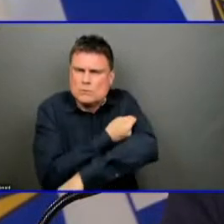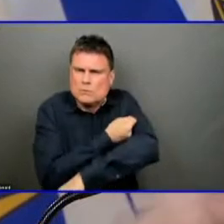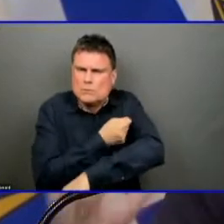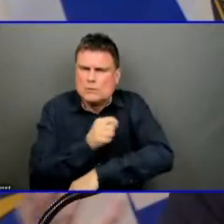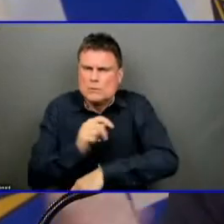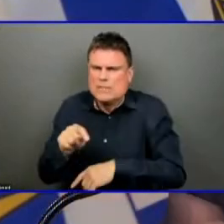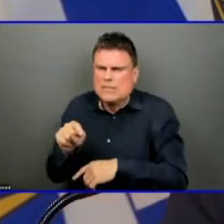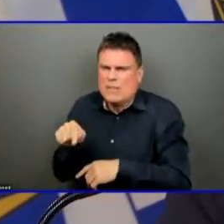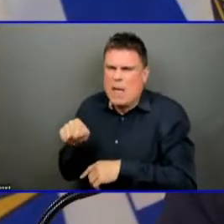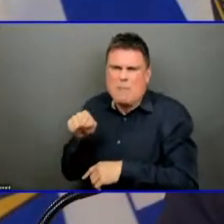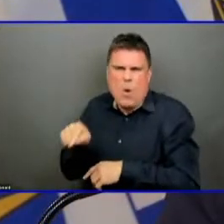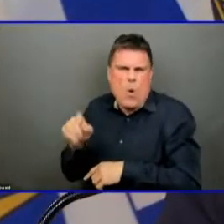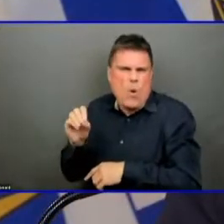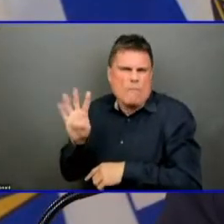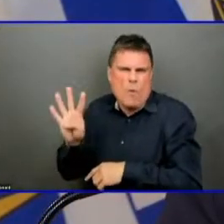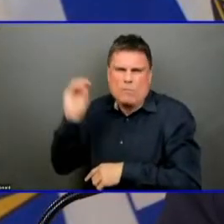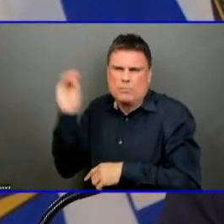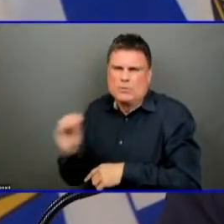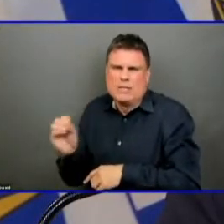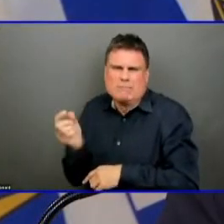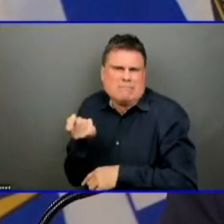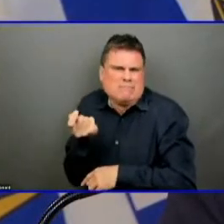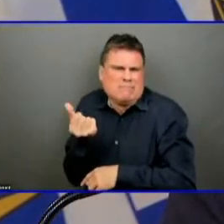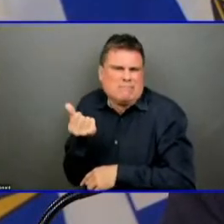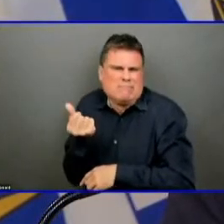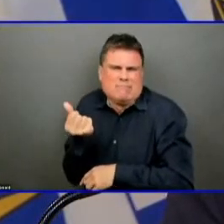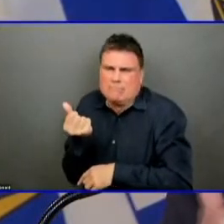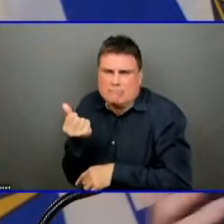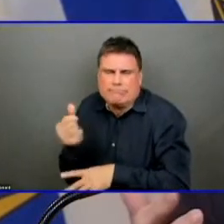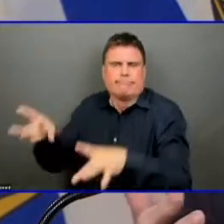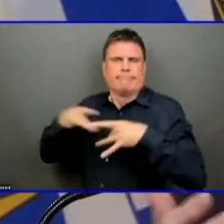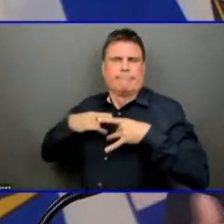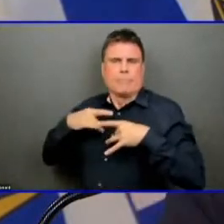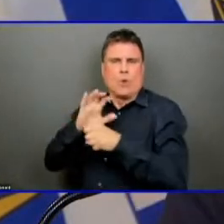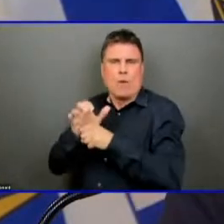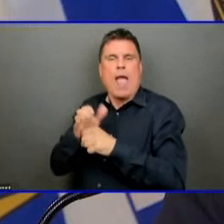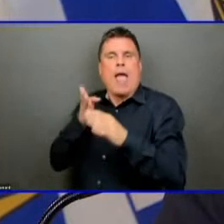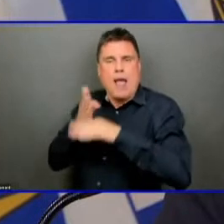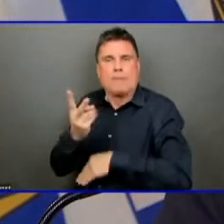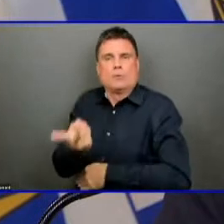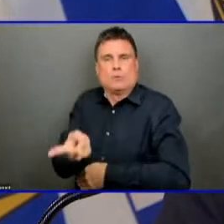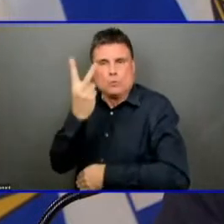communities or similar transmission events in the community where it's much, much higher.